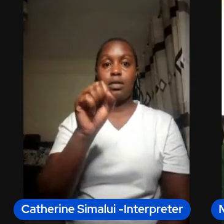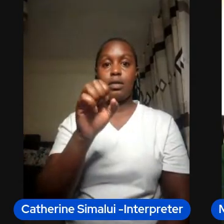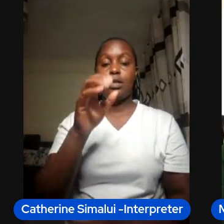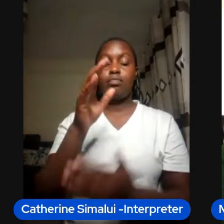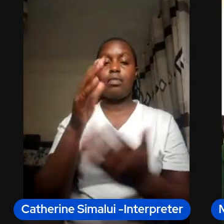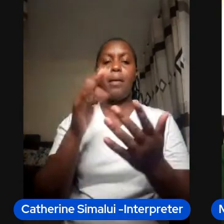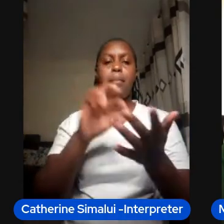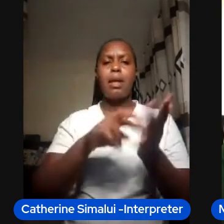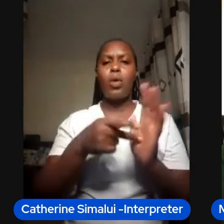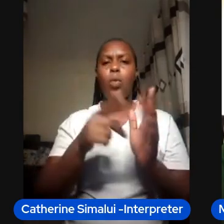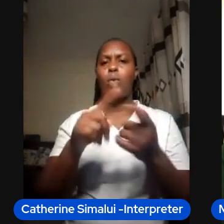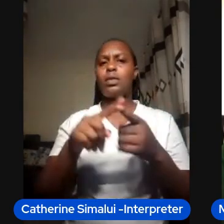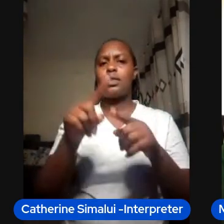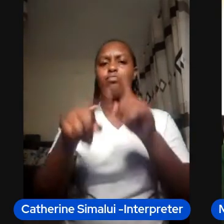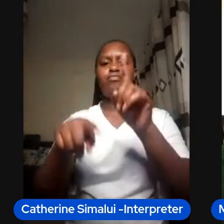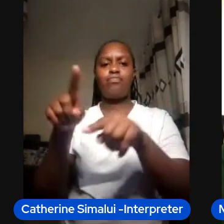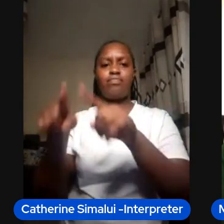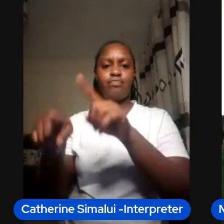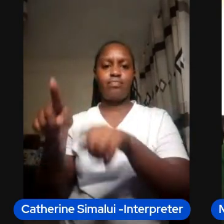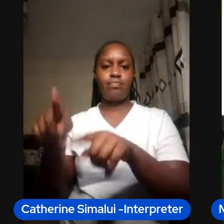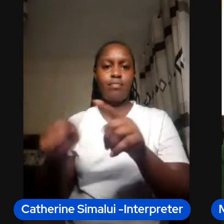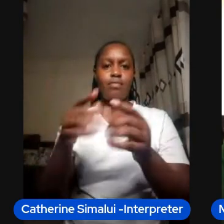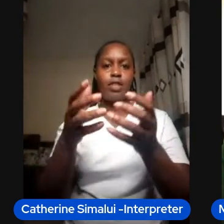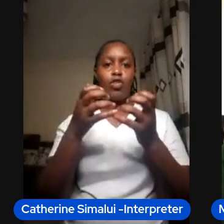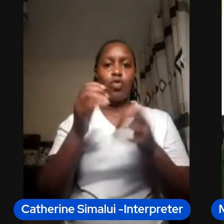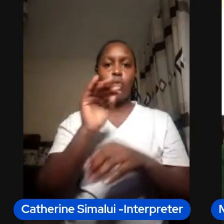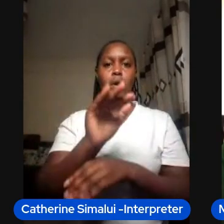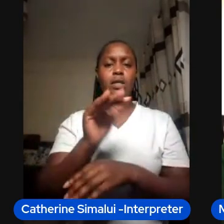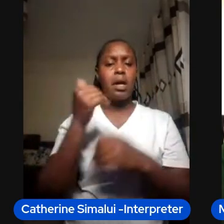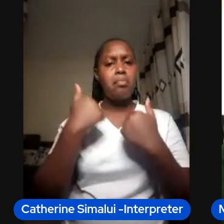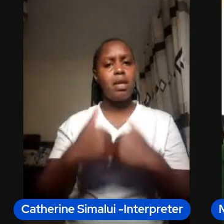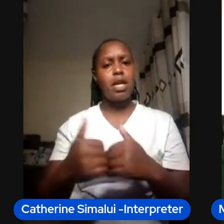tells me and asks me, Jerry, I don't have a story